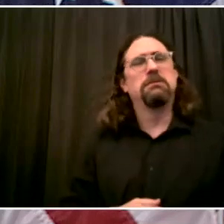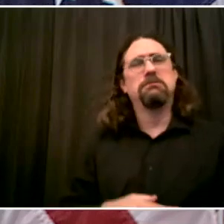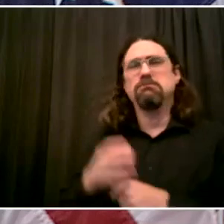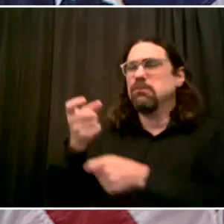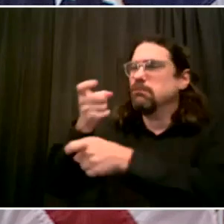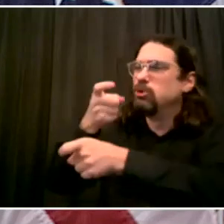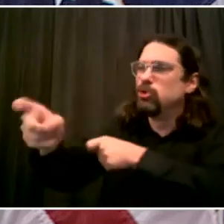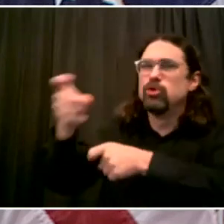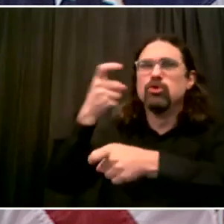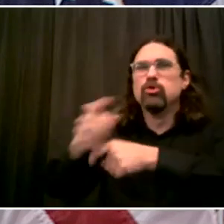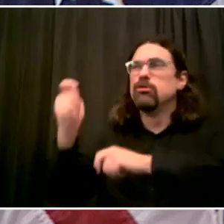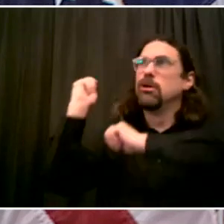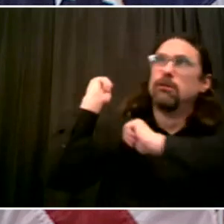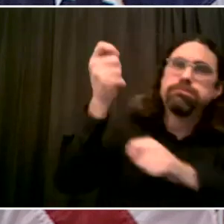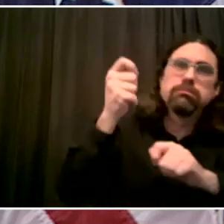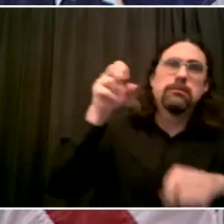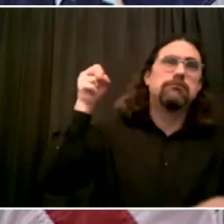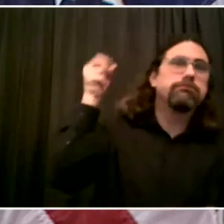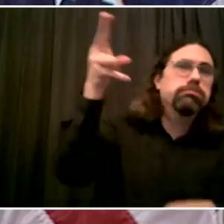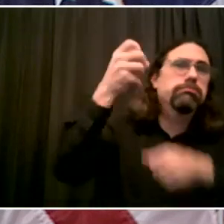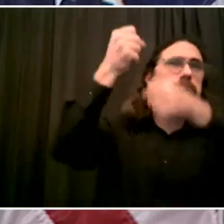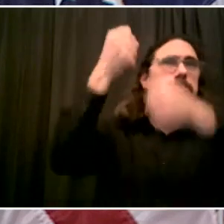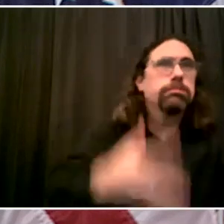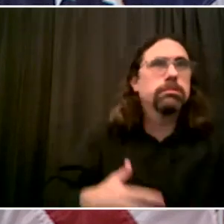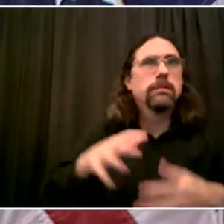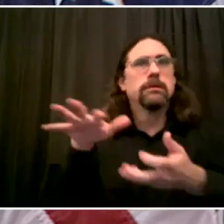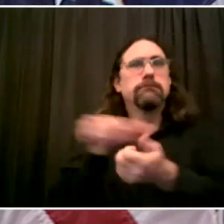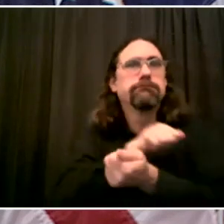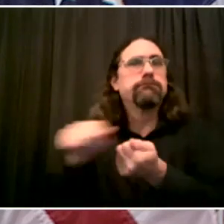things. We saw some things that weren't so good.